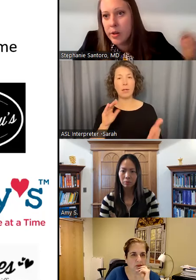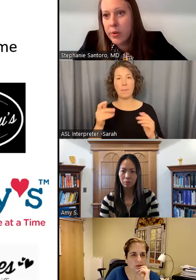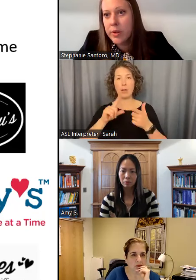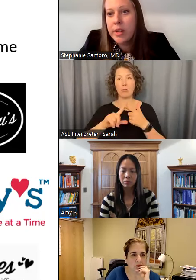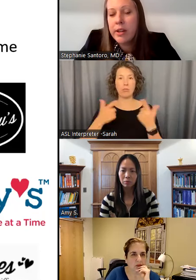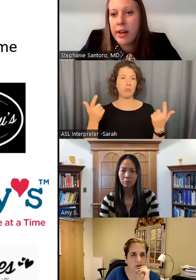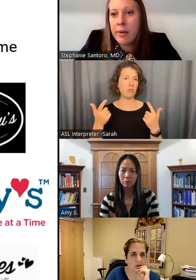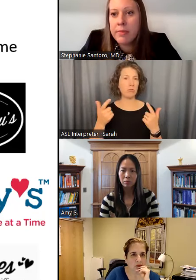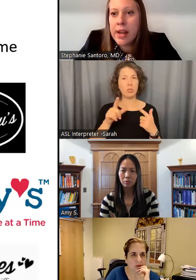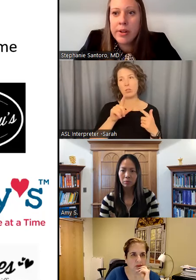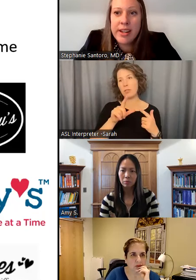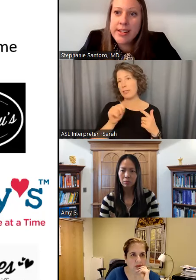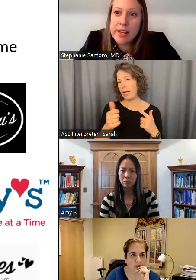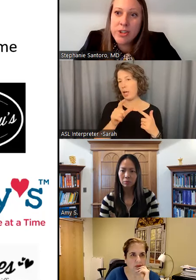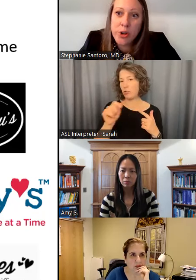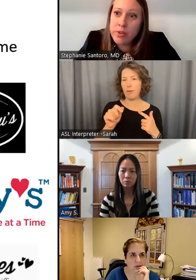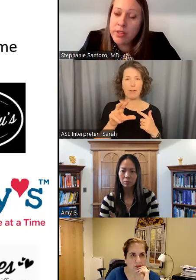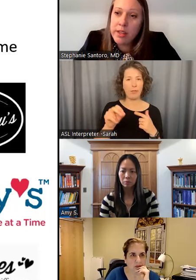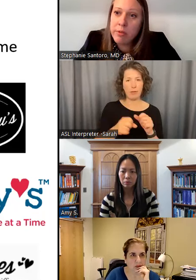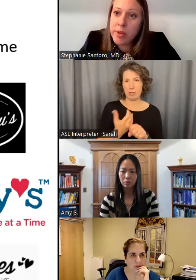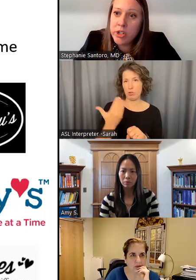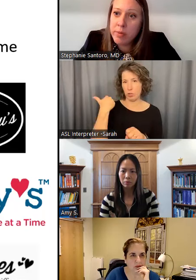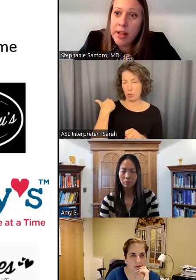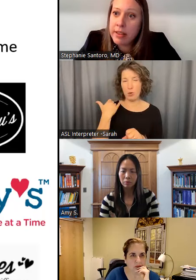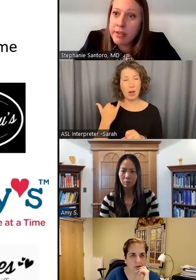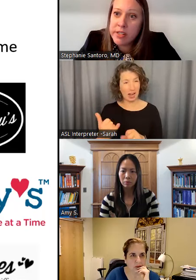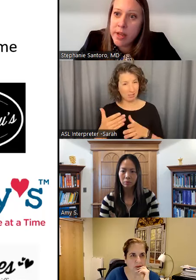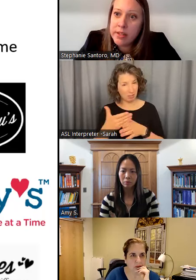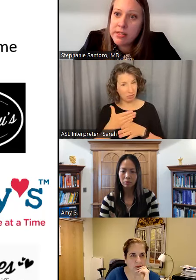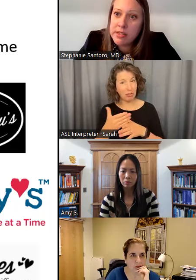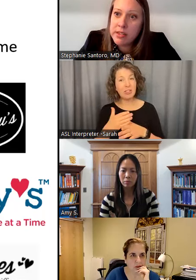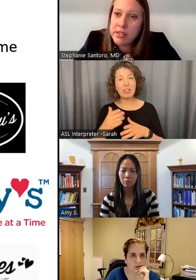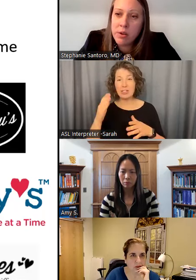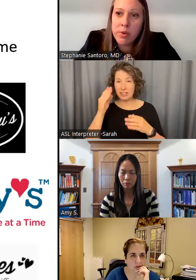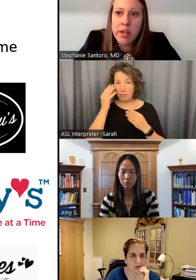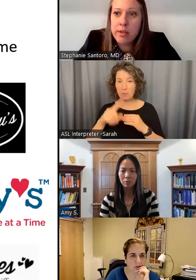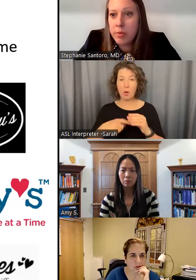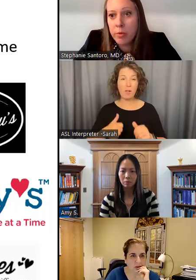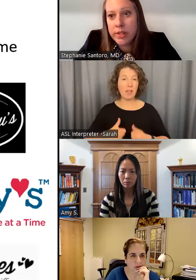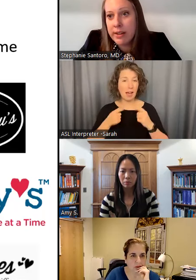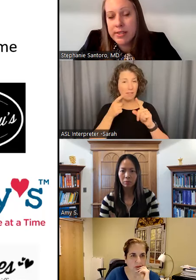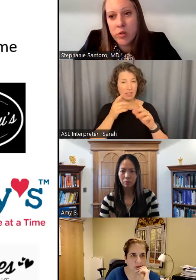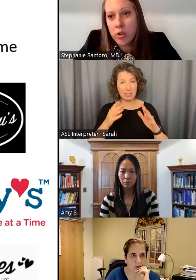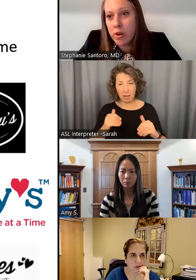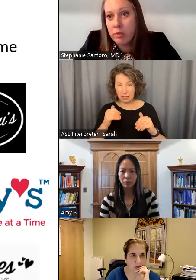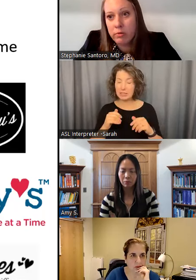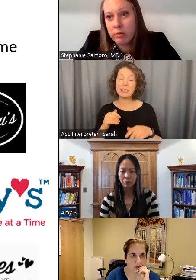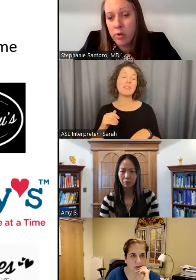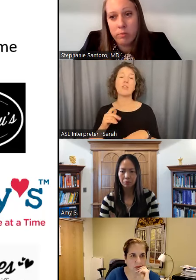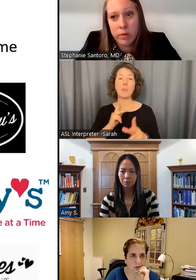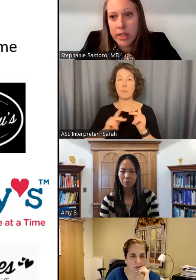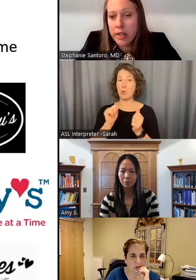decades ago. Nowadays, I showed the information about life expectancy. So people with Down syndrome